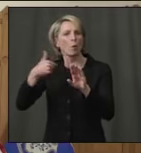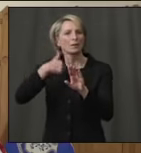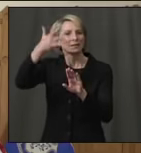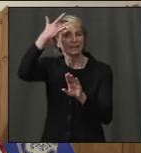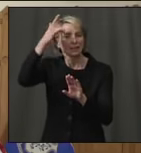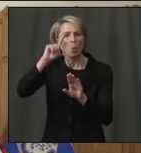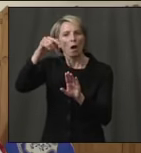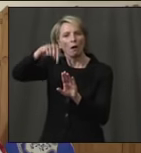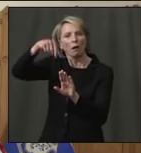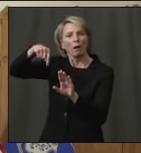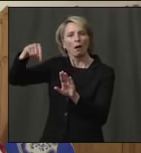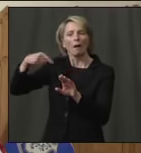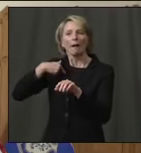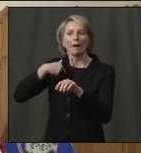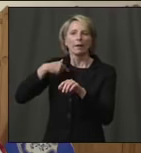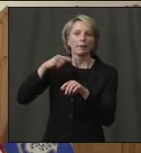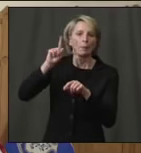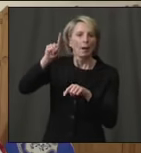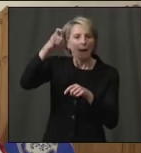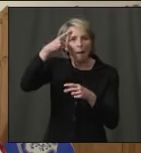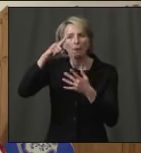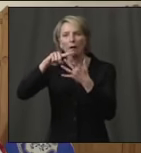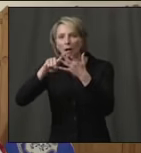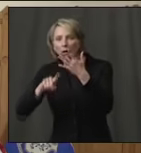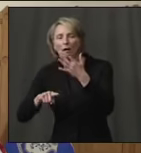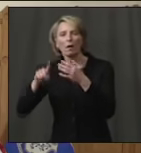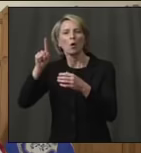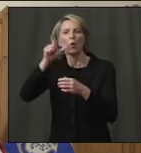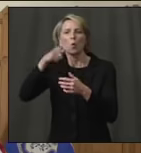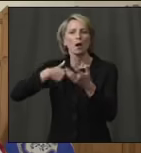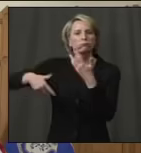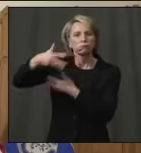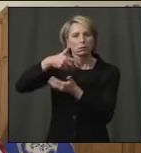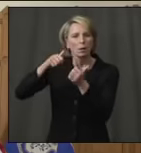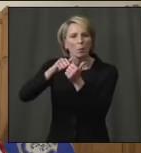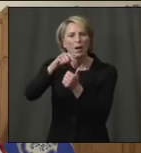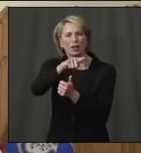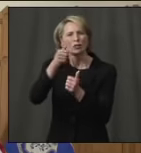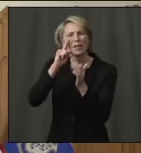And I also contacted, we had kind of self-quarantine already, trying not to